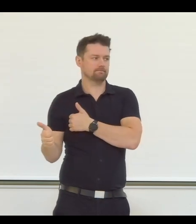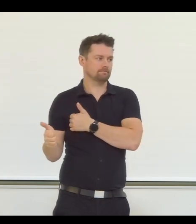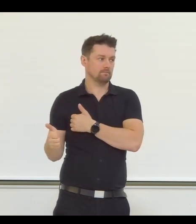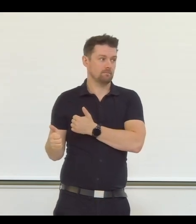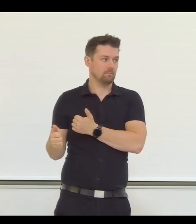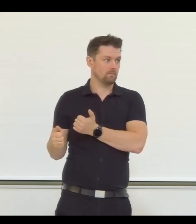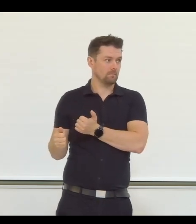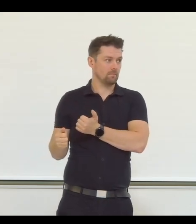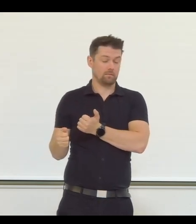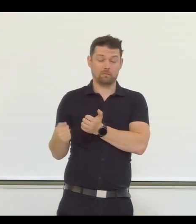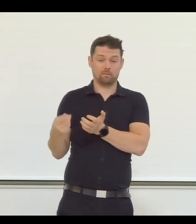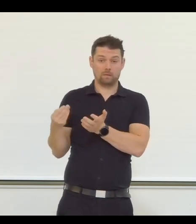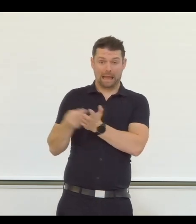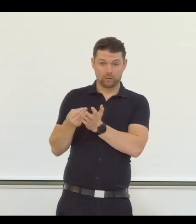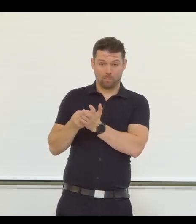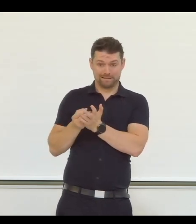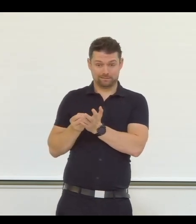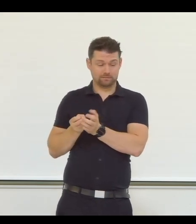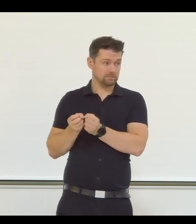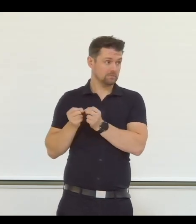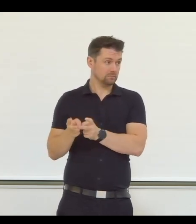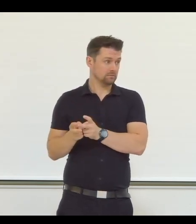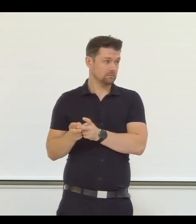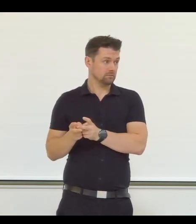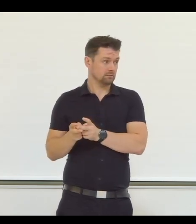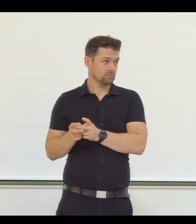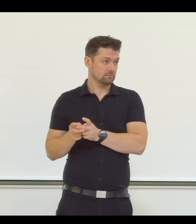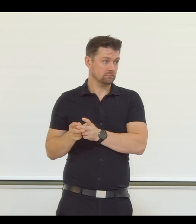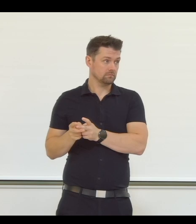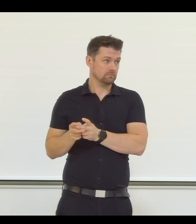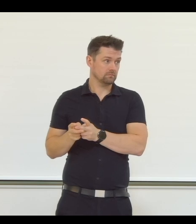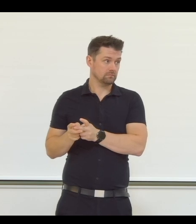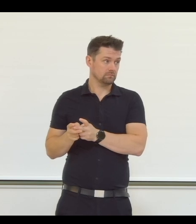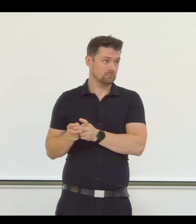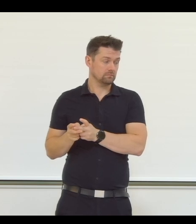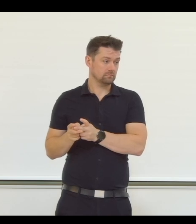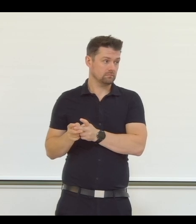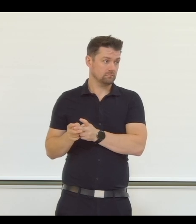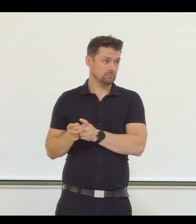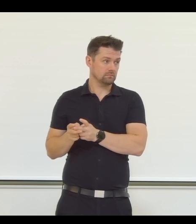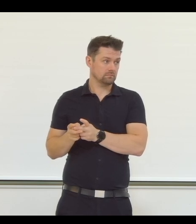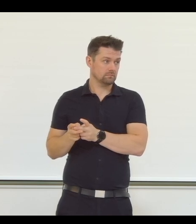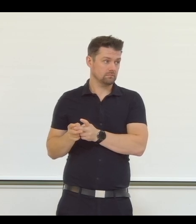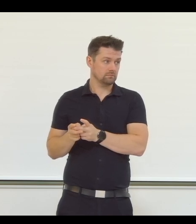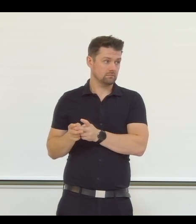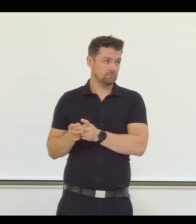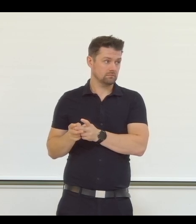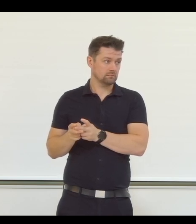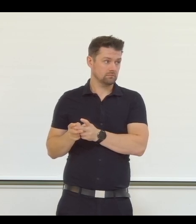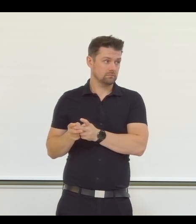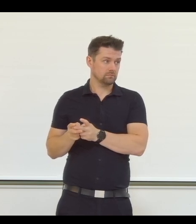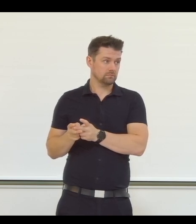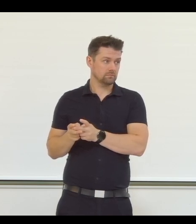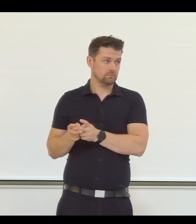economical branch in a broader scale, I think is also quite interesting because they have for several reasons implemented strategies and procedures actually that are, I